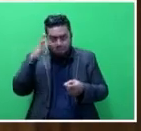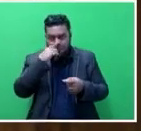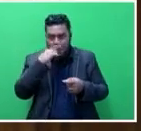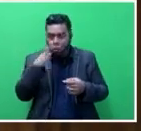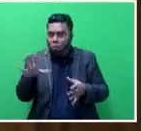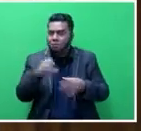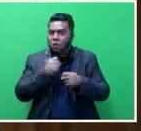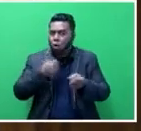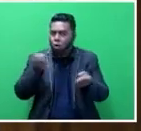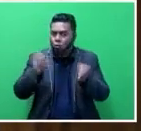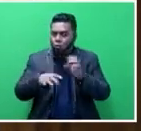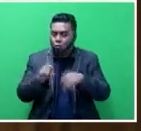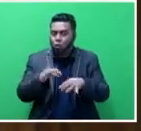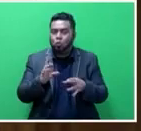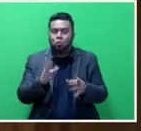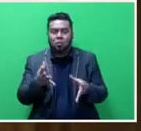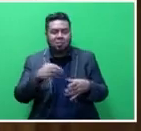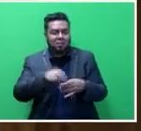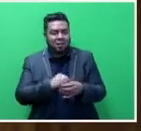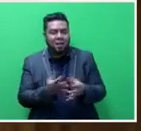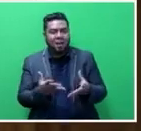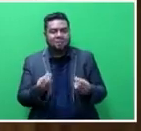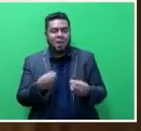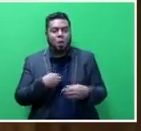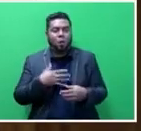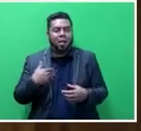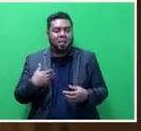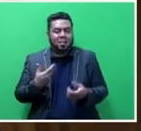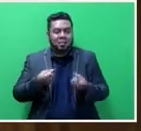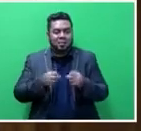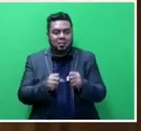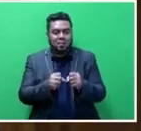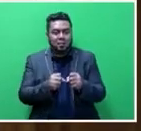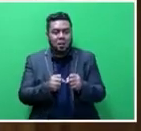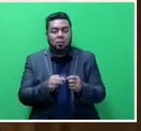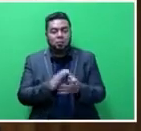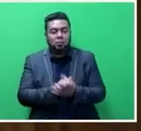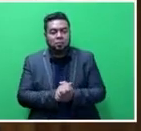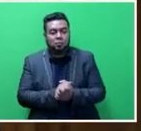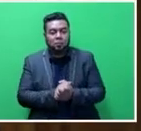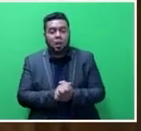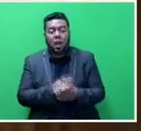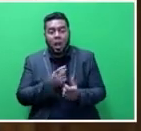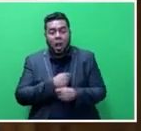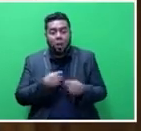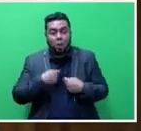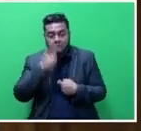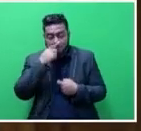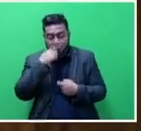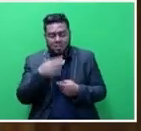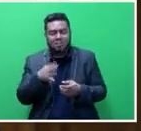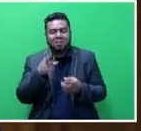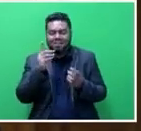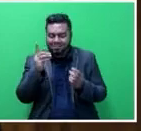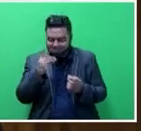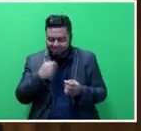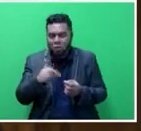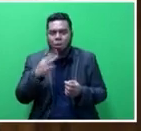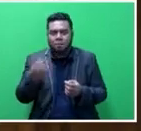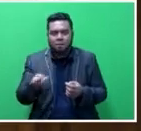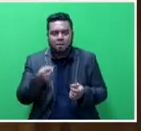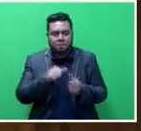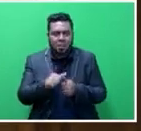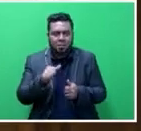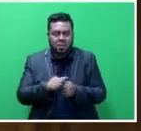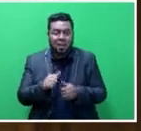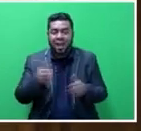have contributed to the deterioration of our health system to account. Our people deserve better.